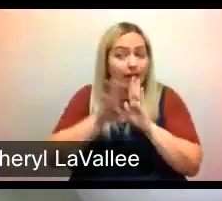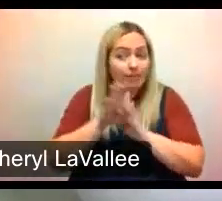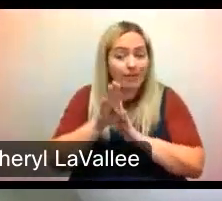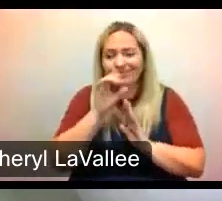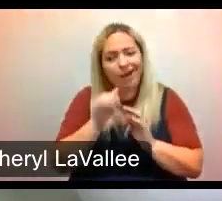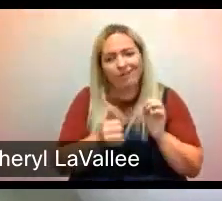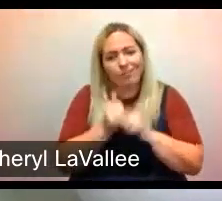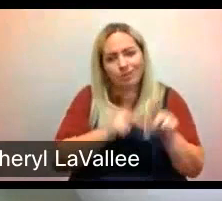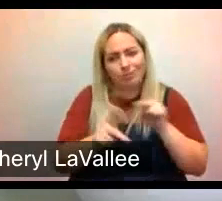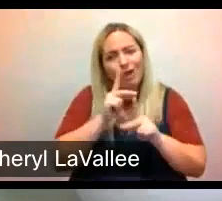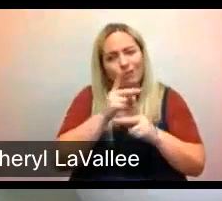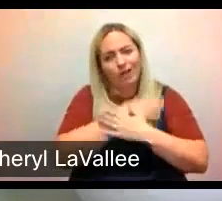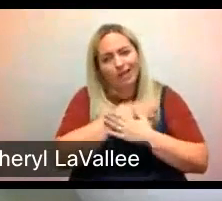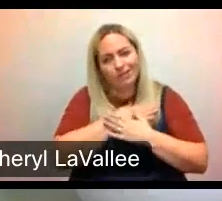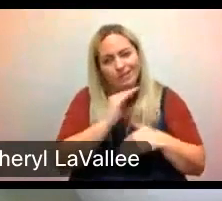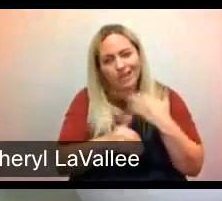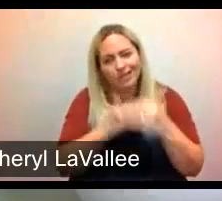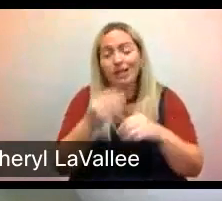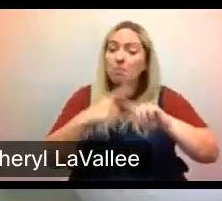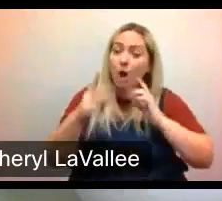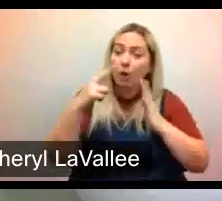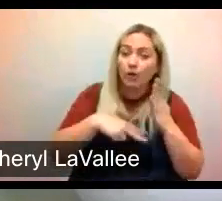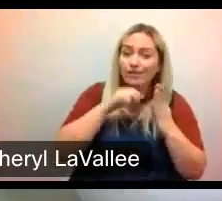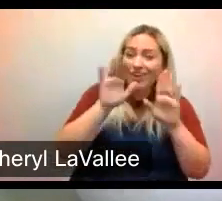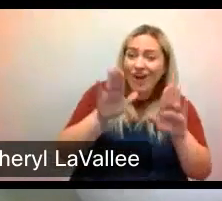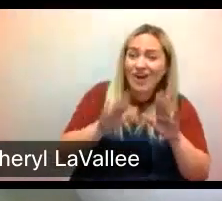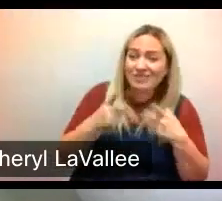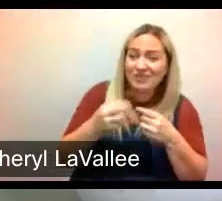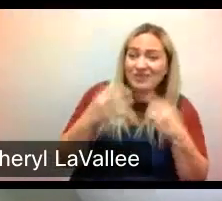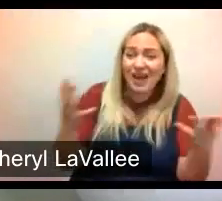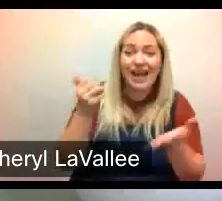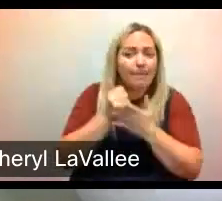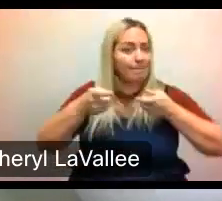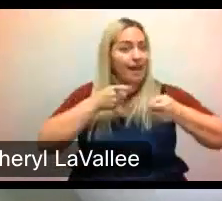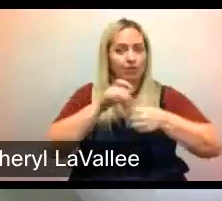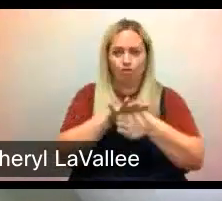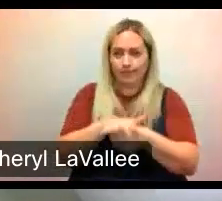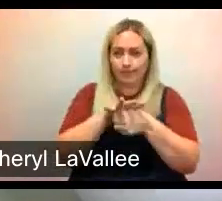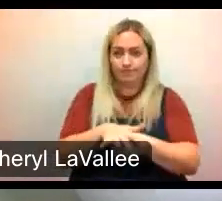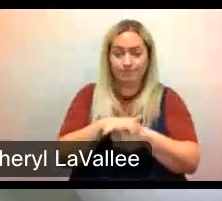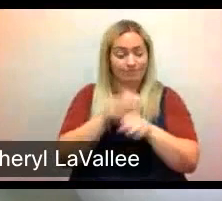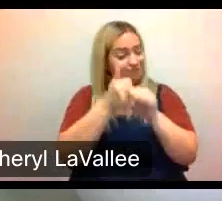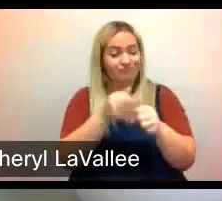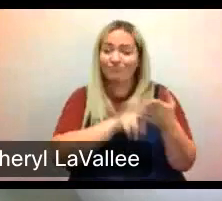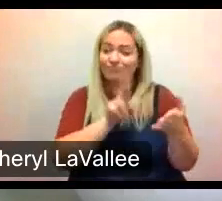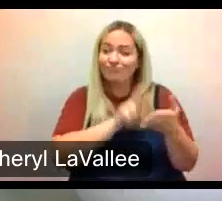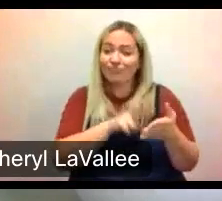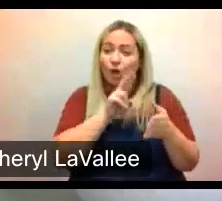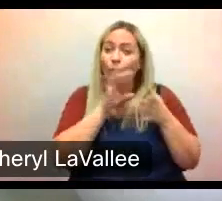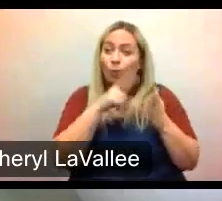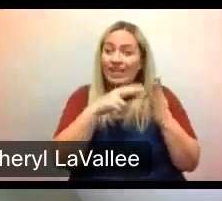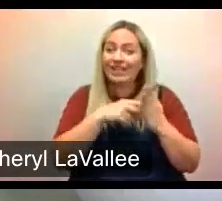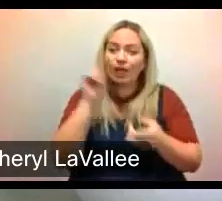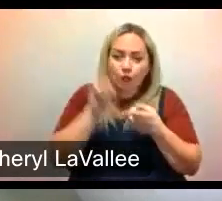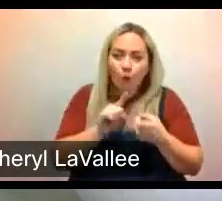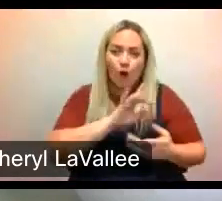first idea of a relaxation technique, but reading does an awesome job of helping you manage stress. According to research, reading can lead to a lower heart